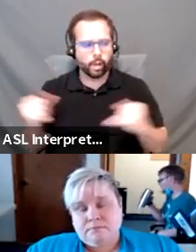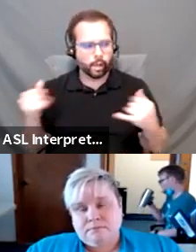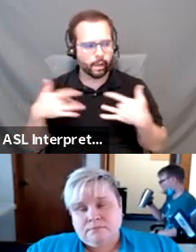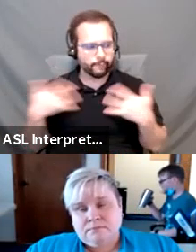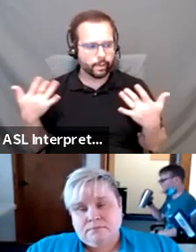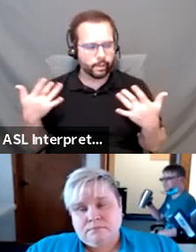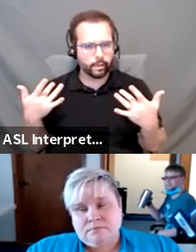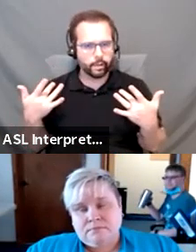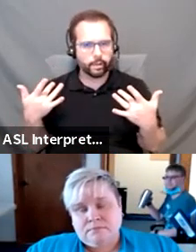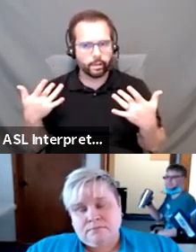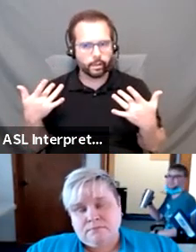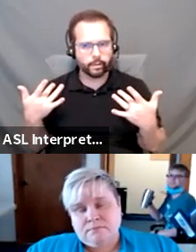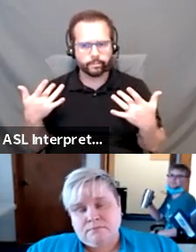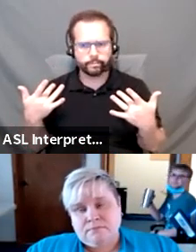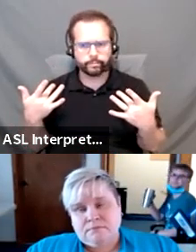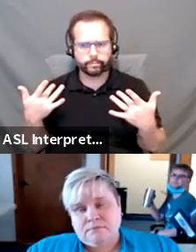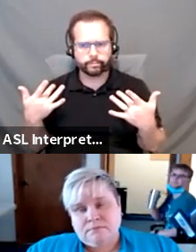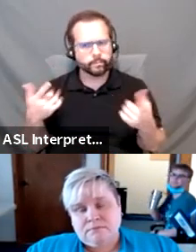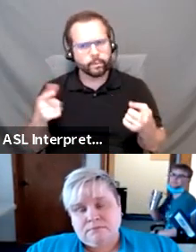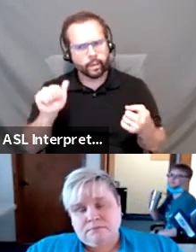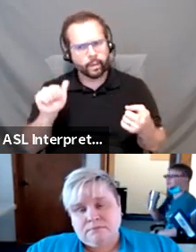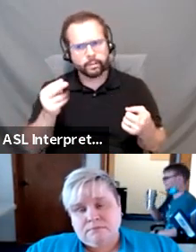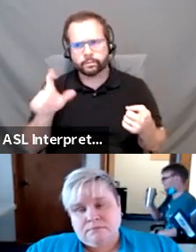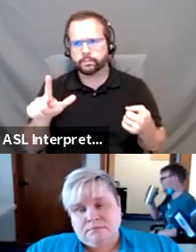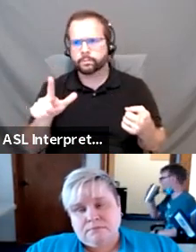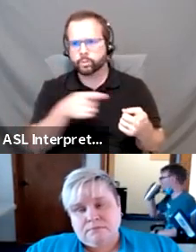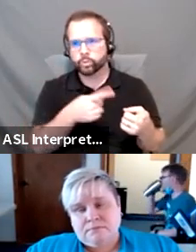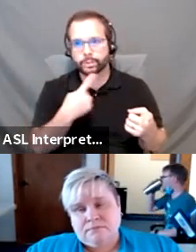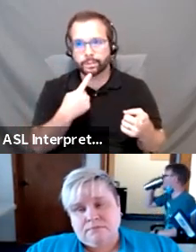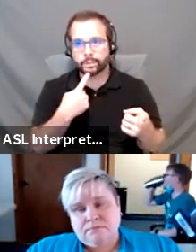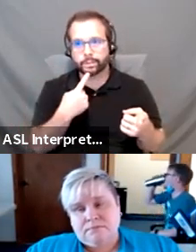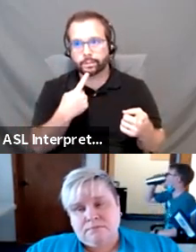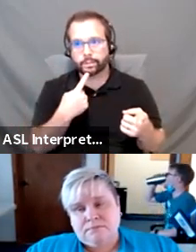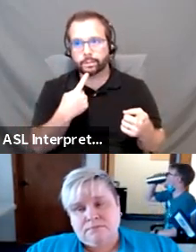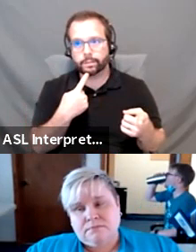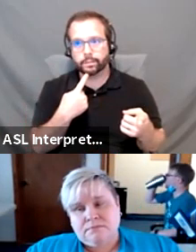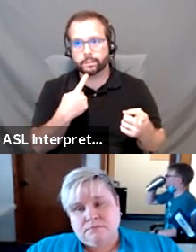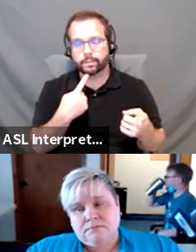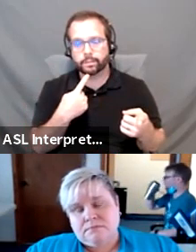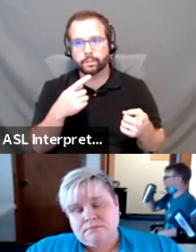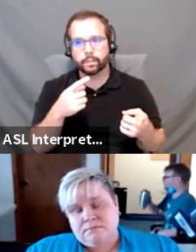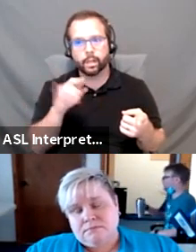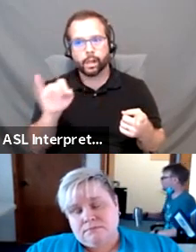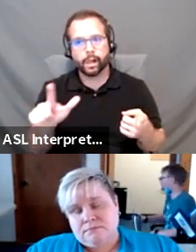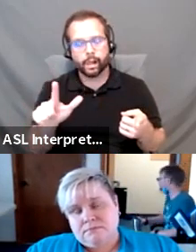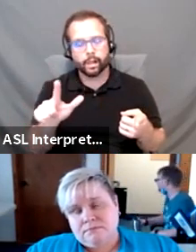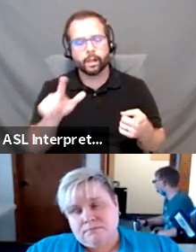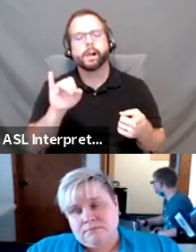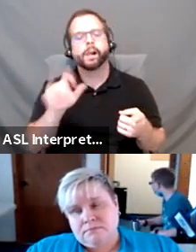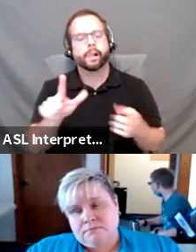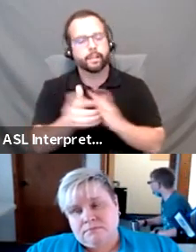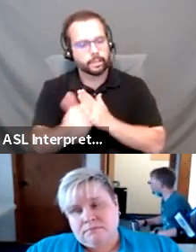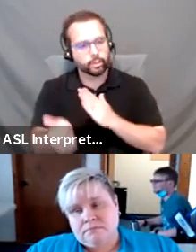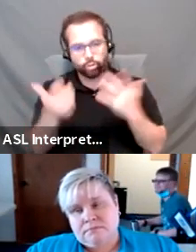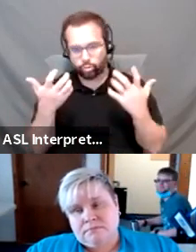Okay, so Angel, are you saying that they don't want to work on IL skills for the online platforms?